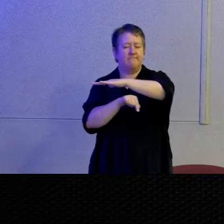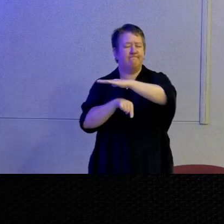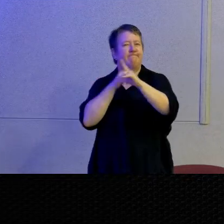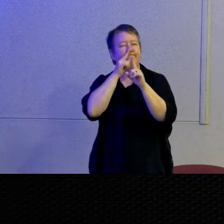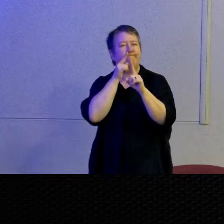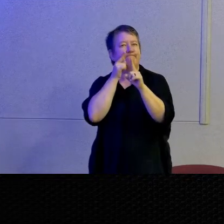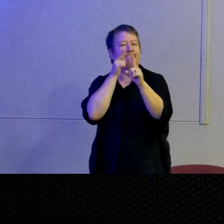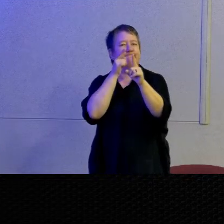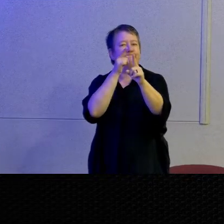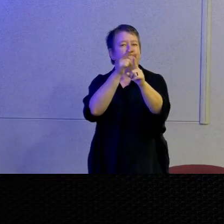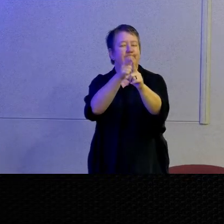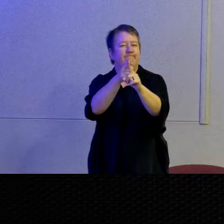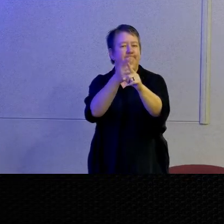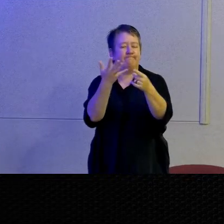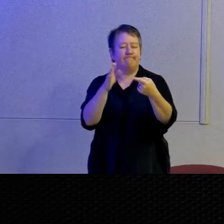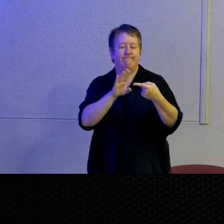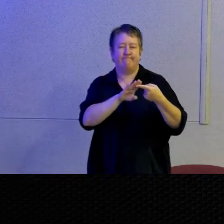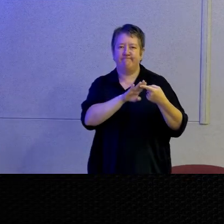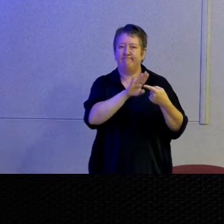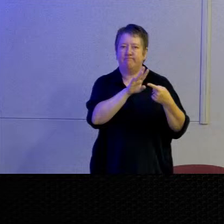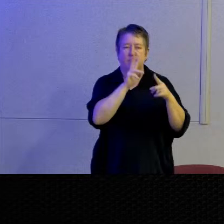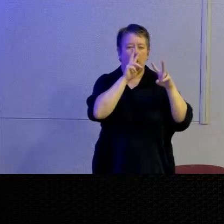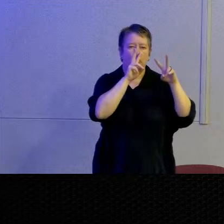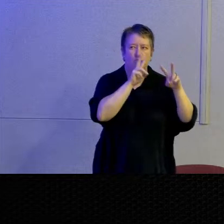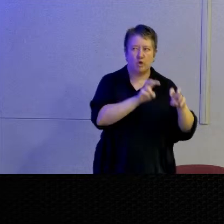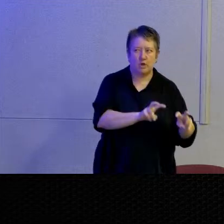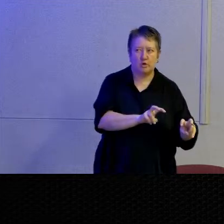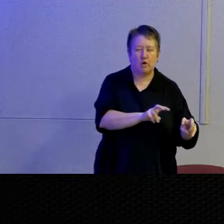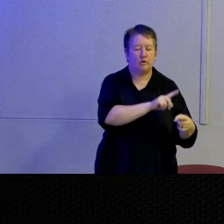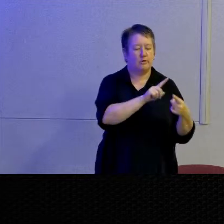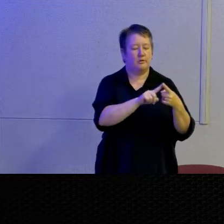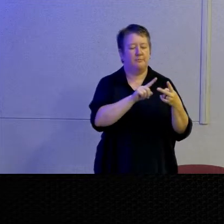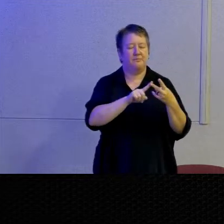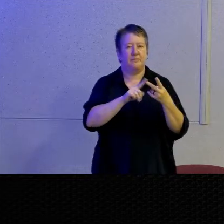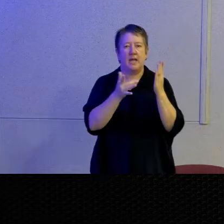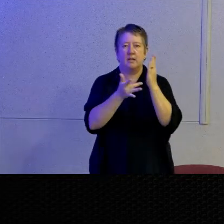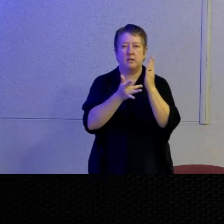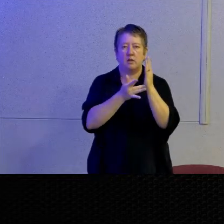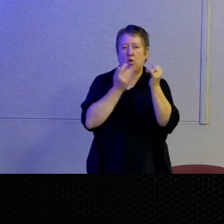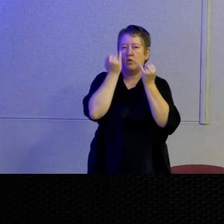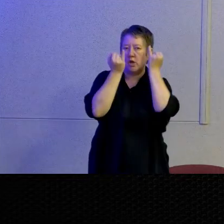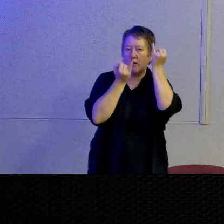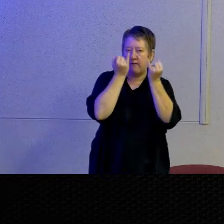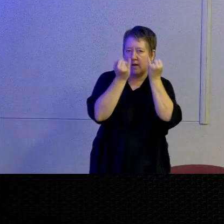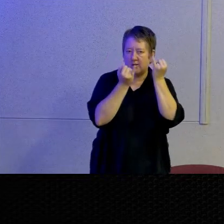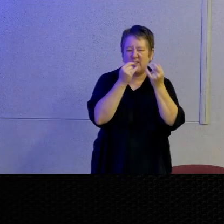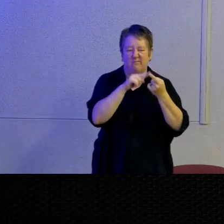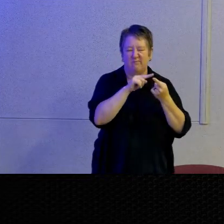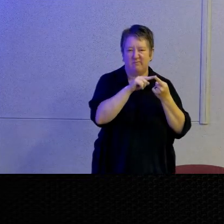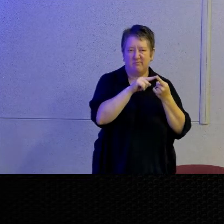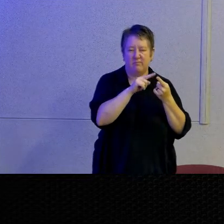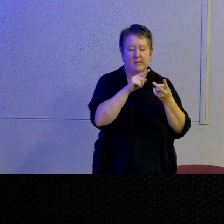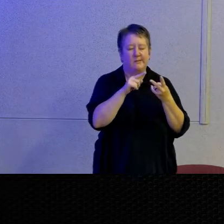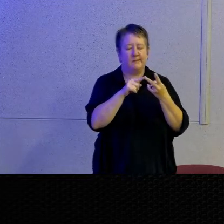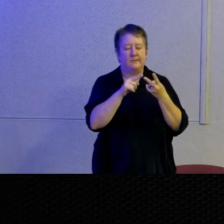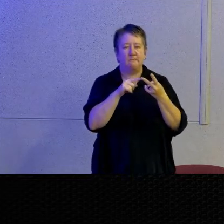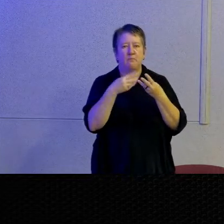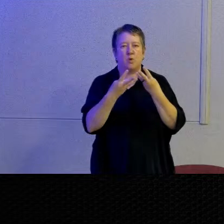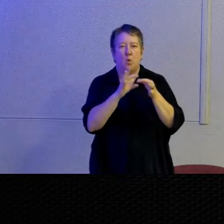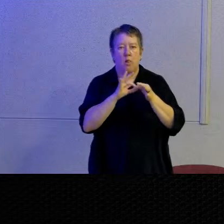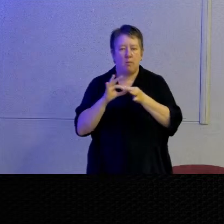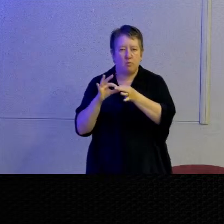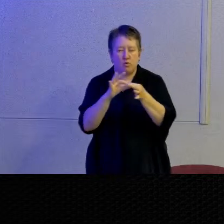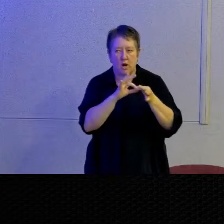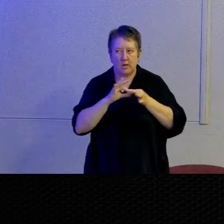mission. So research clearly, the technology and innovation that underpin it all, collaboration,